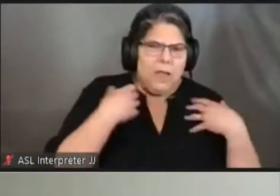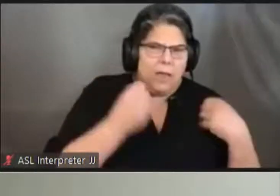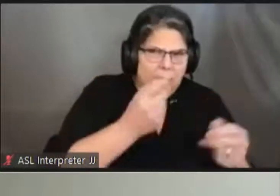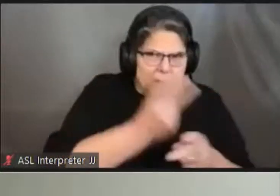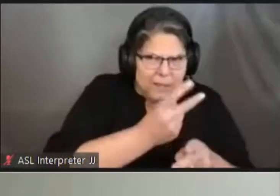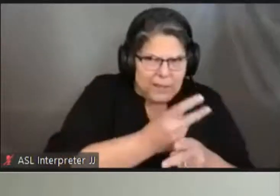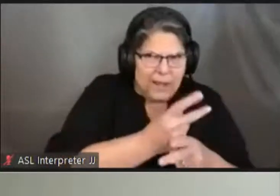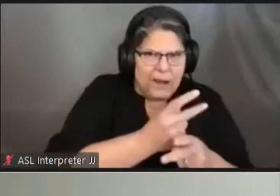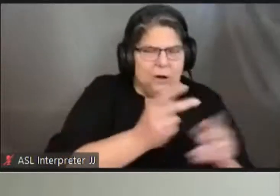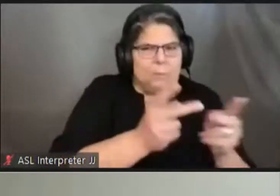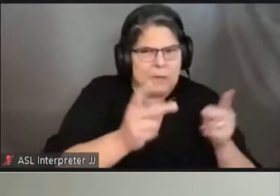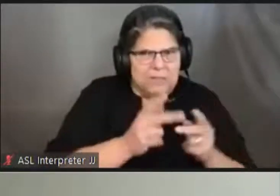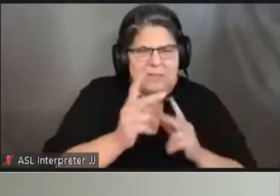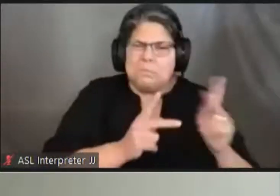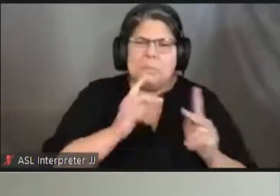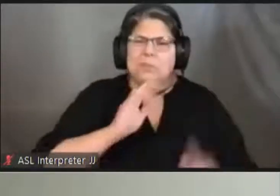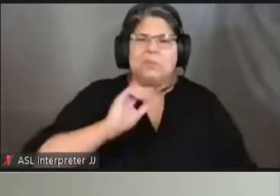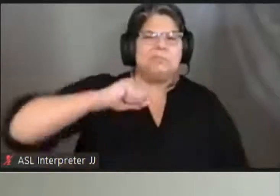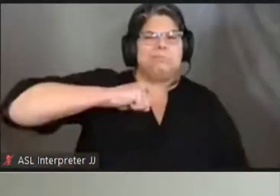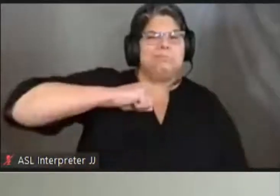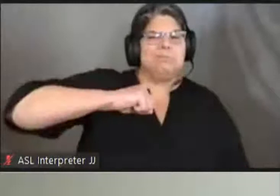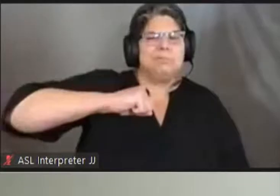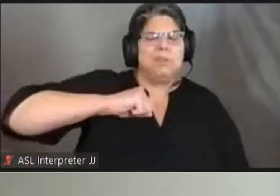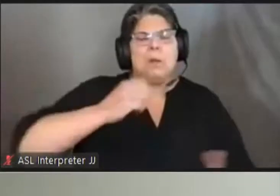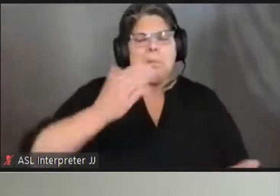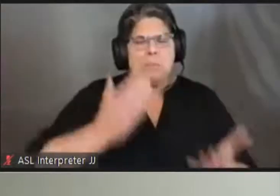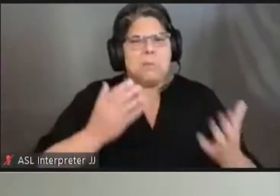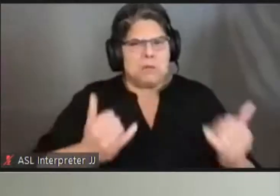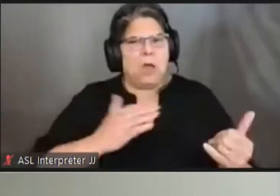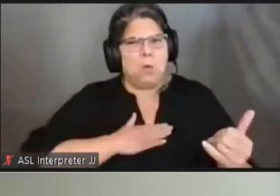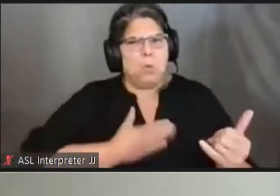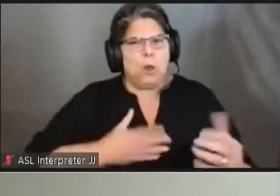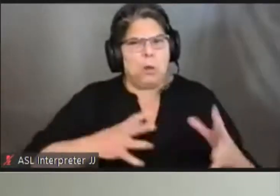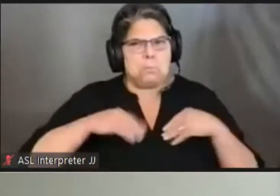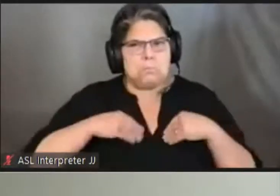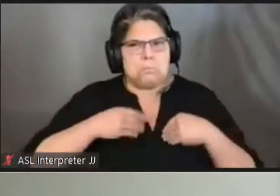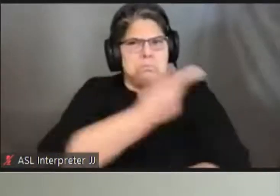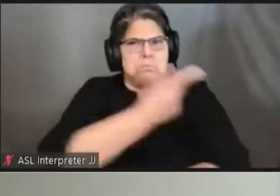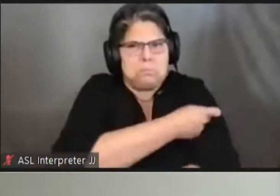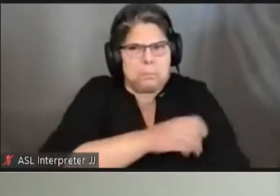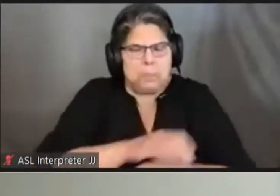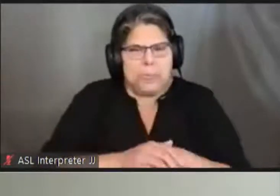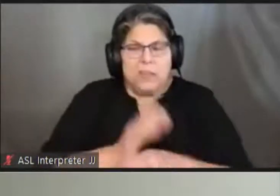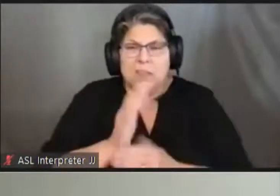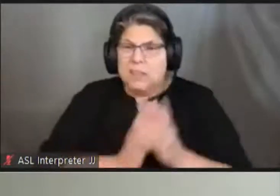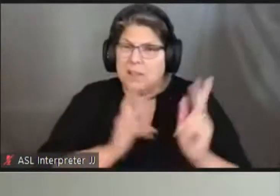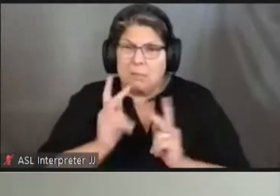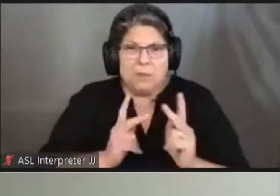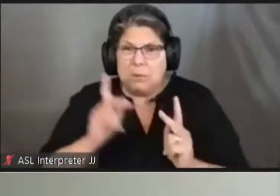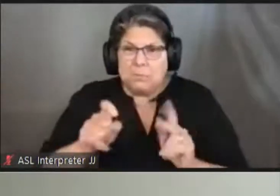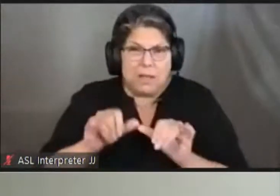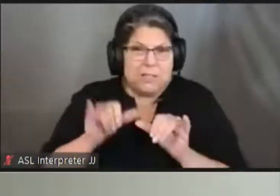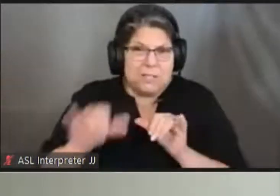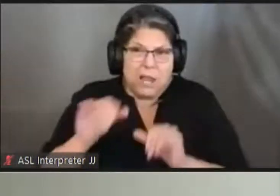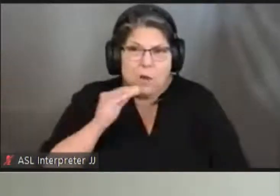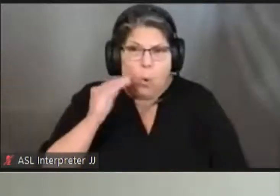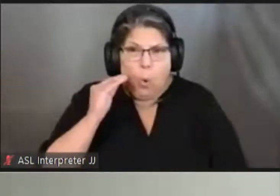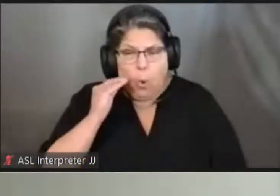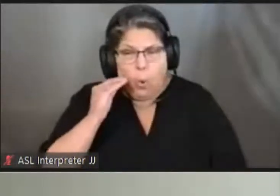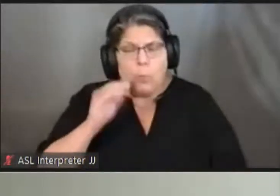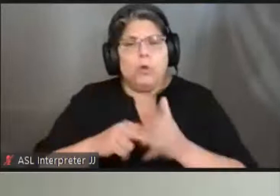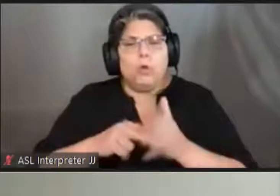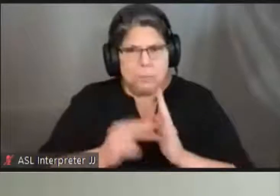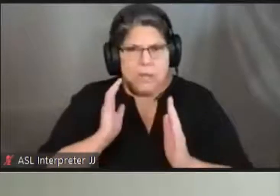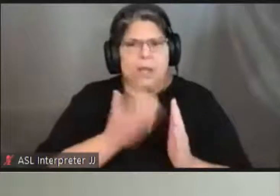are people who've held out. We think they'll want it now. There are people who are restricted in home, and our strike teams will be going